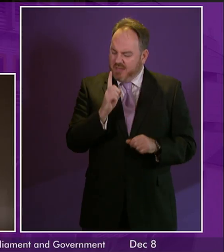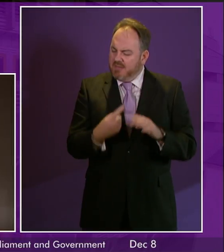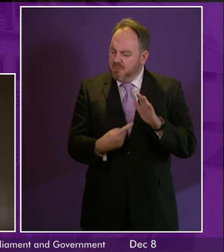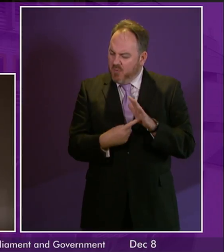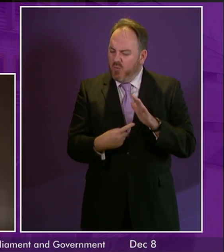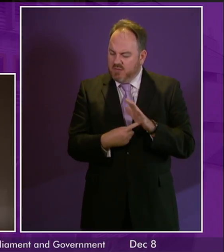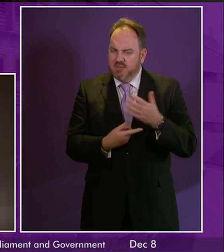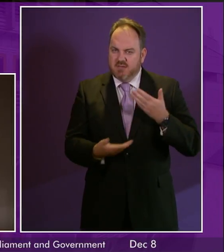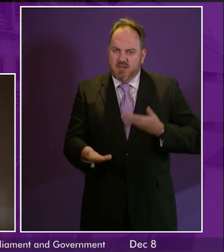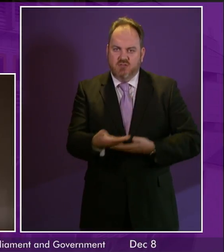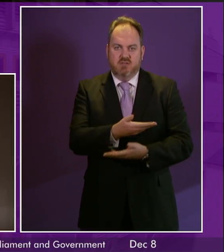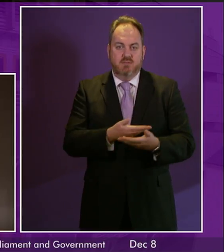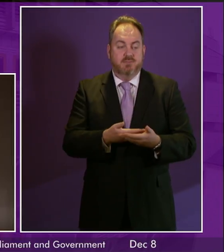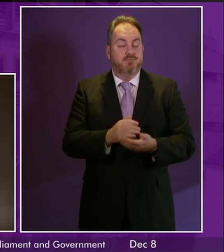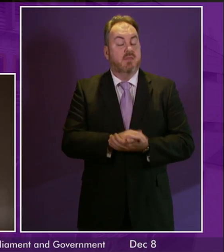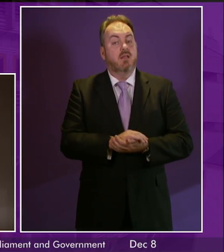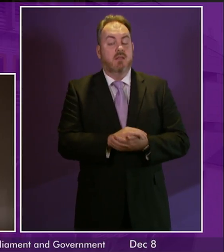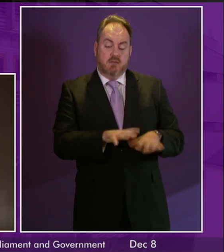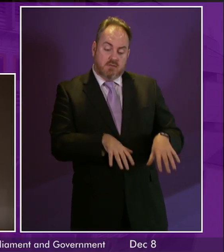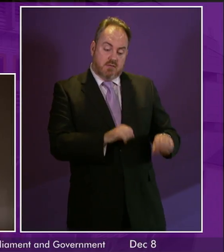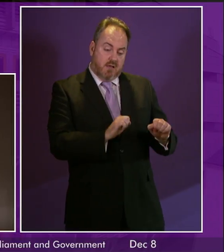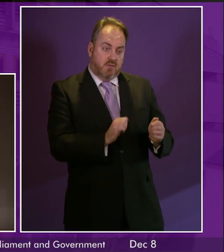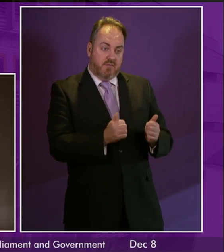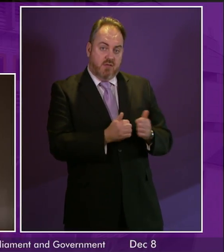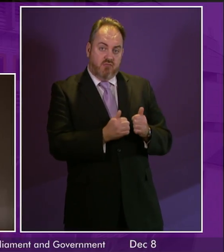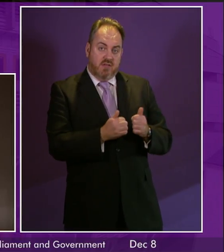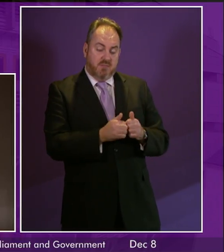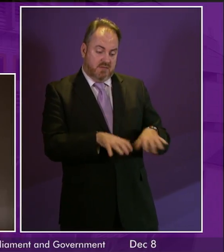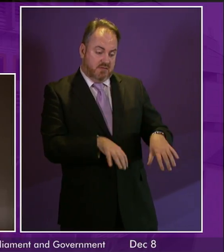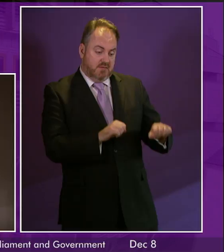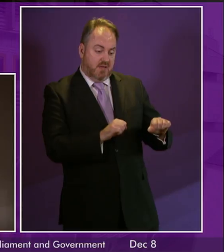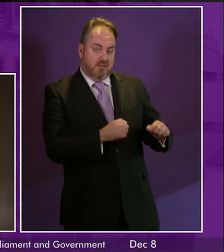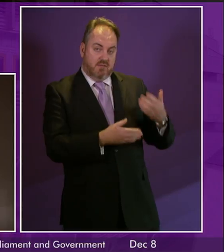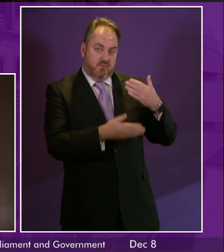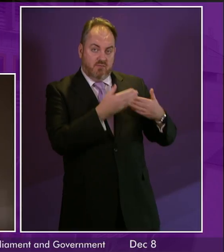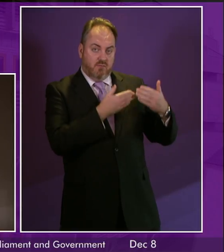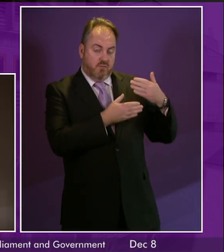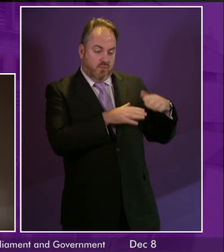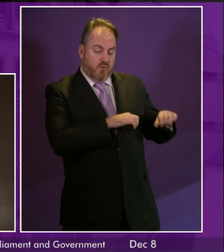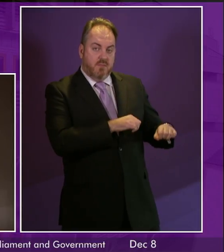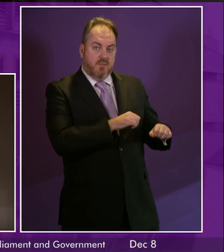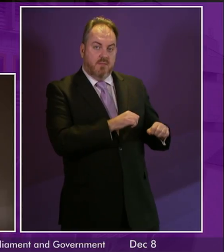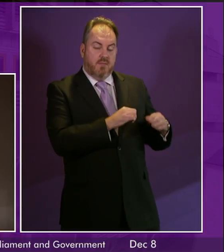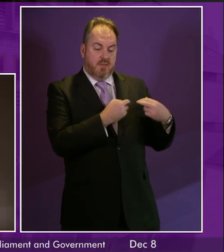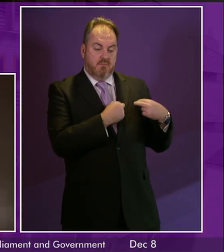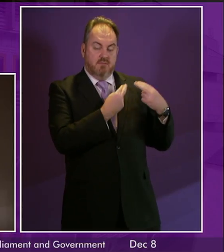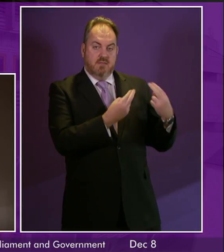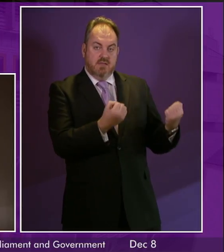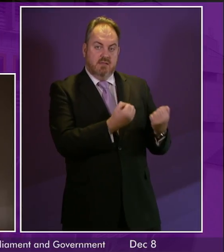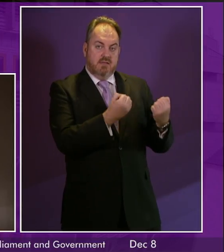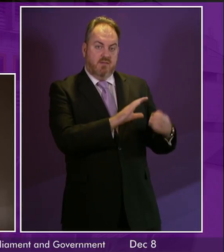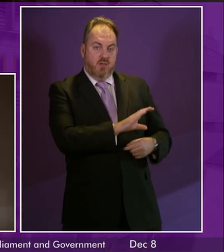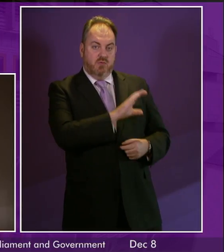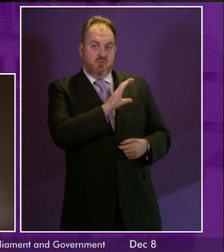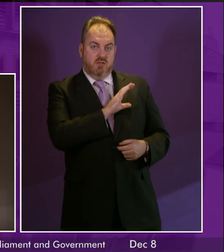debate. The origins of the agreement which we're considering today relates back to the work of the Devolution Further Powers Committee,